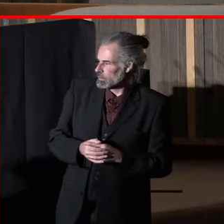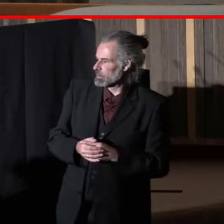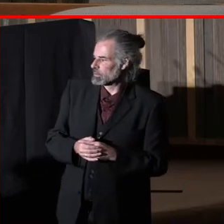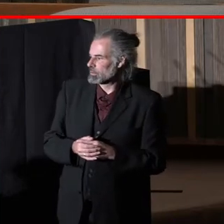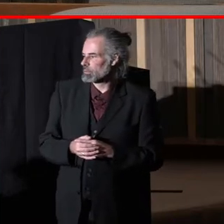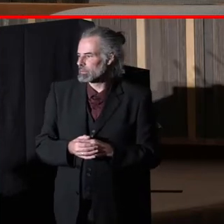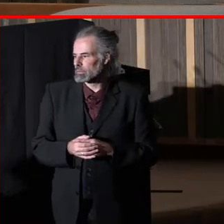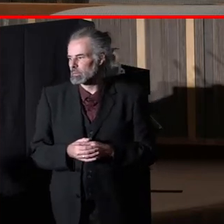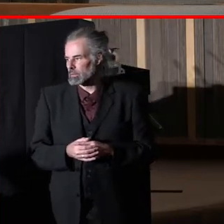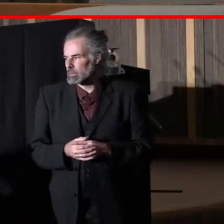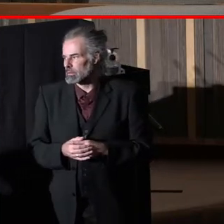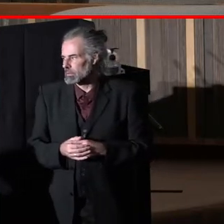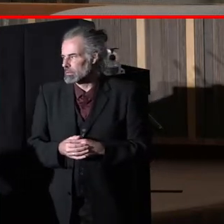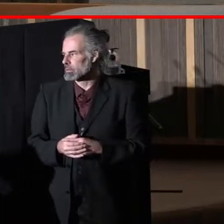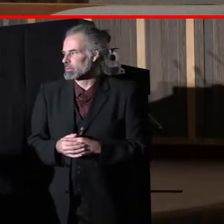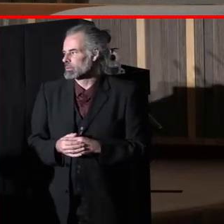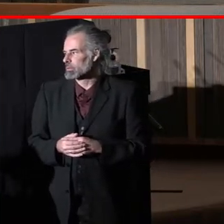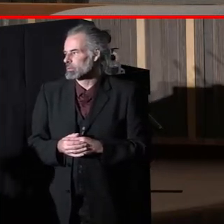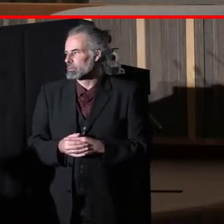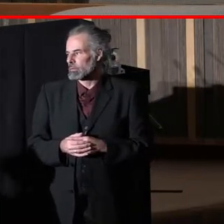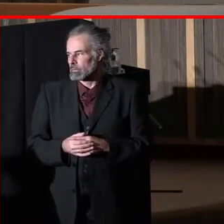Yeah. Hans?